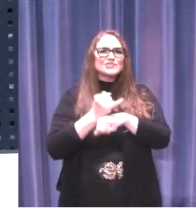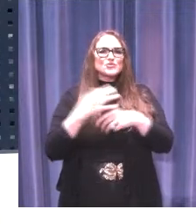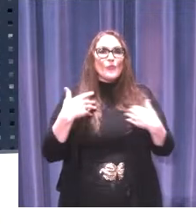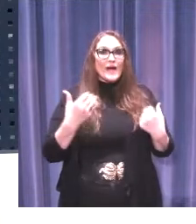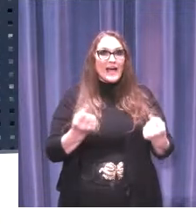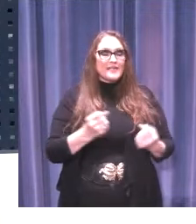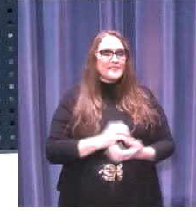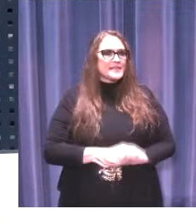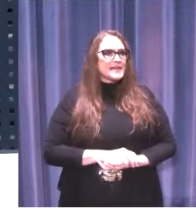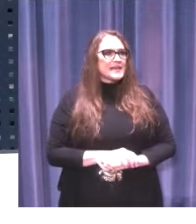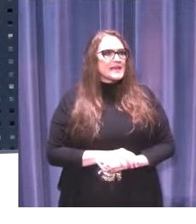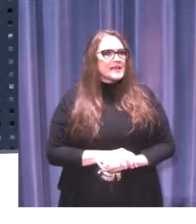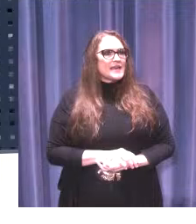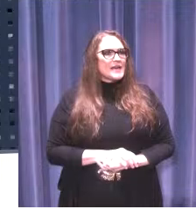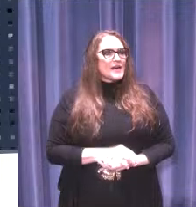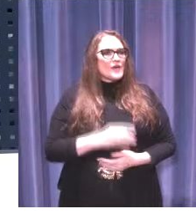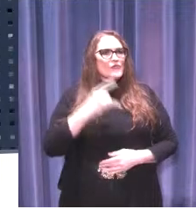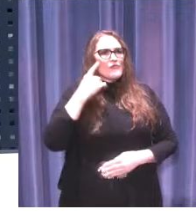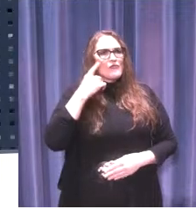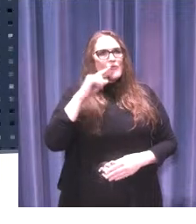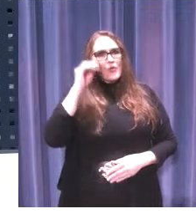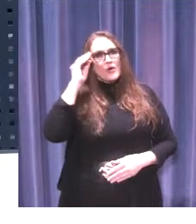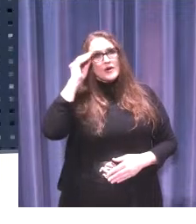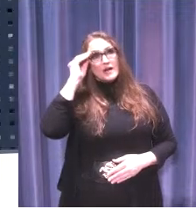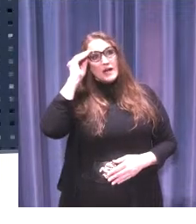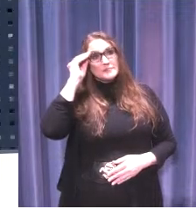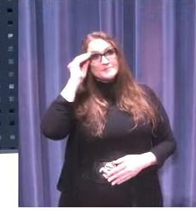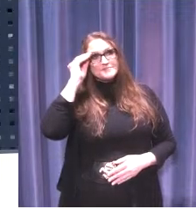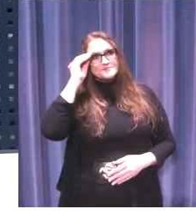Health for